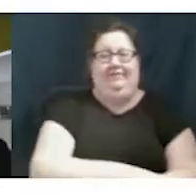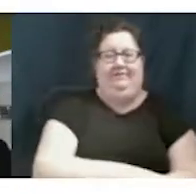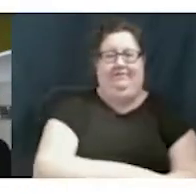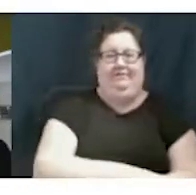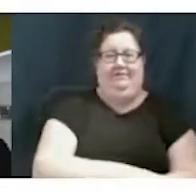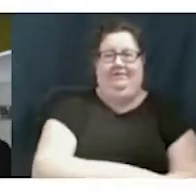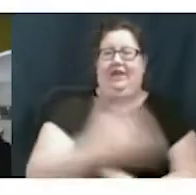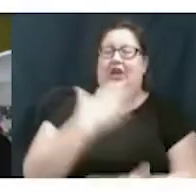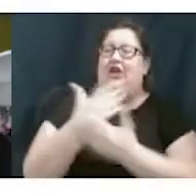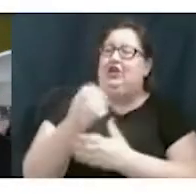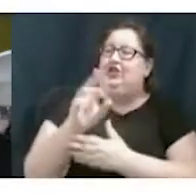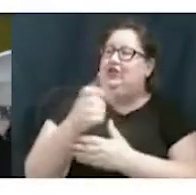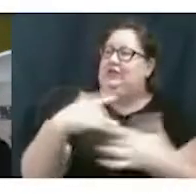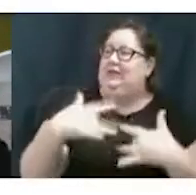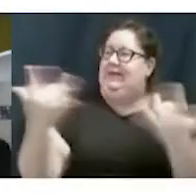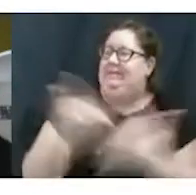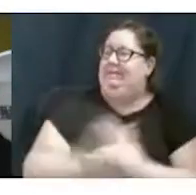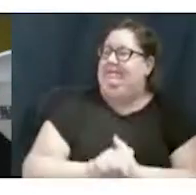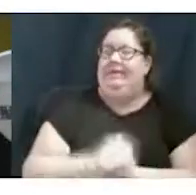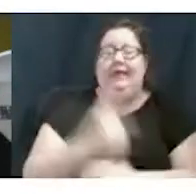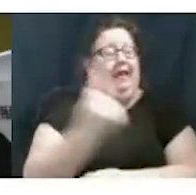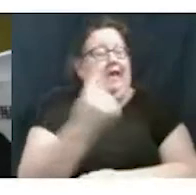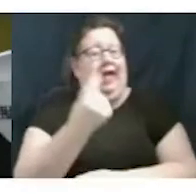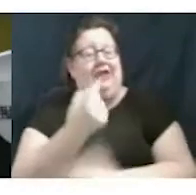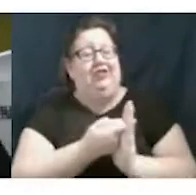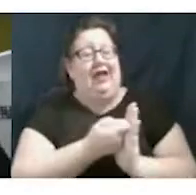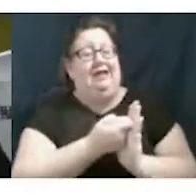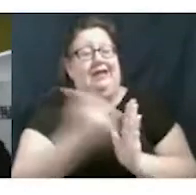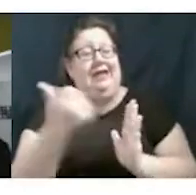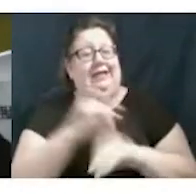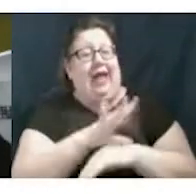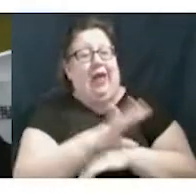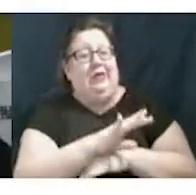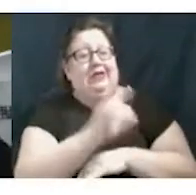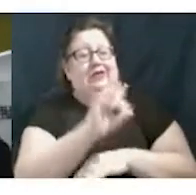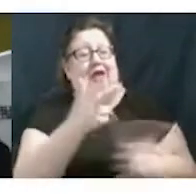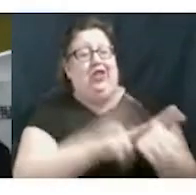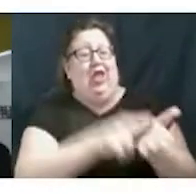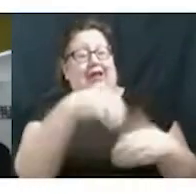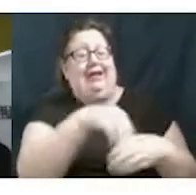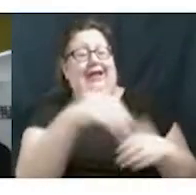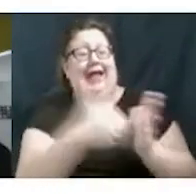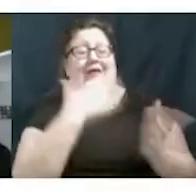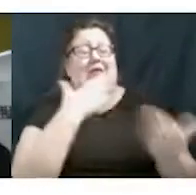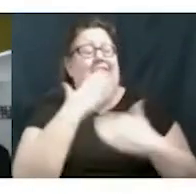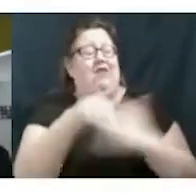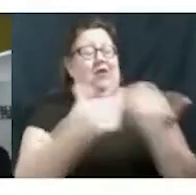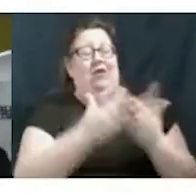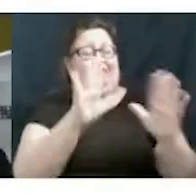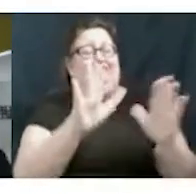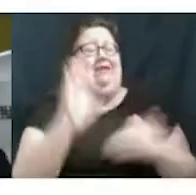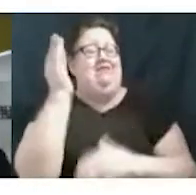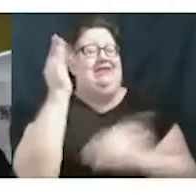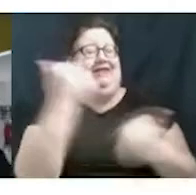Good, George. What's up? I just got kicked out somehow, so I logged back in to tell you thank you for all your great presentations today.